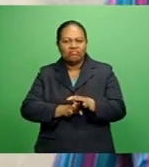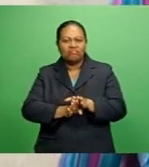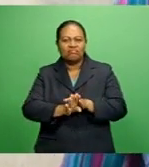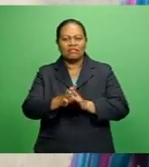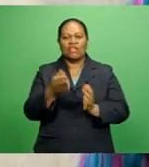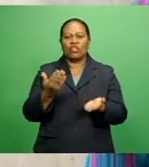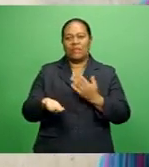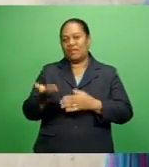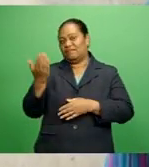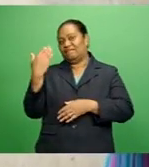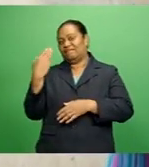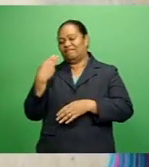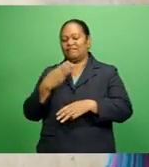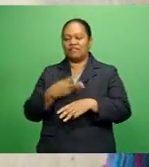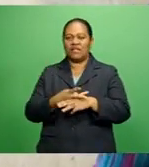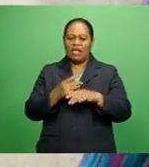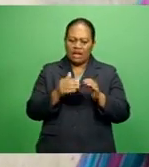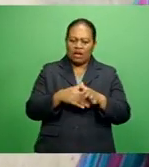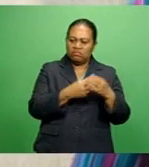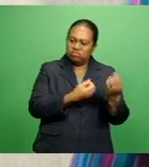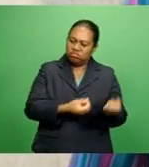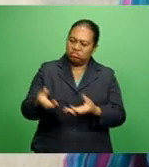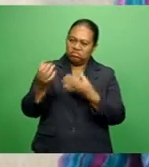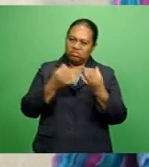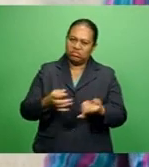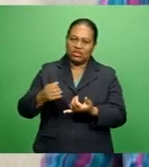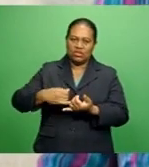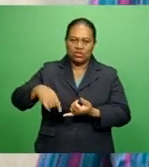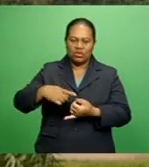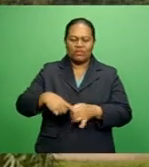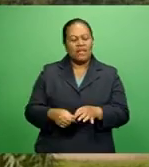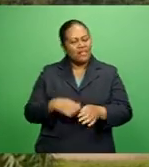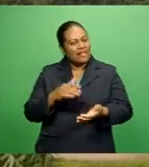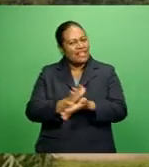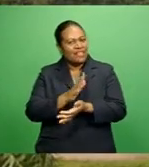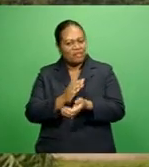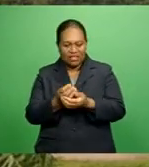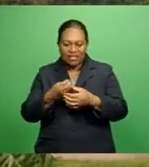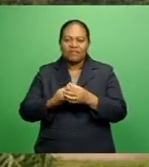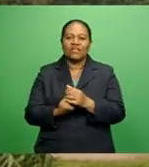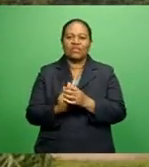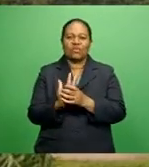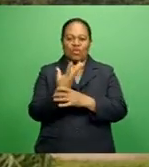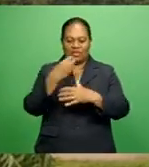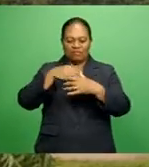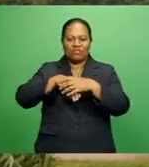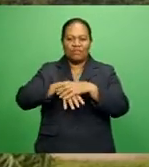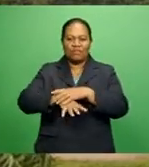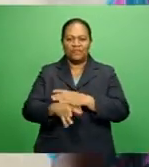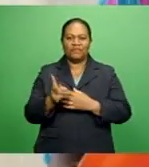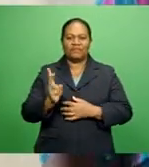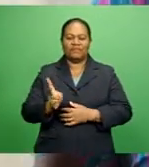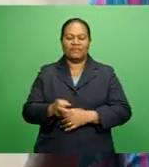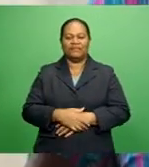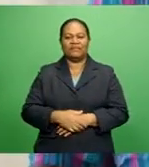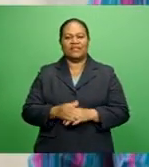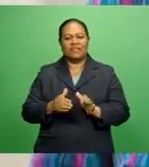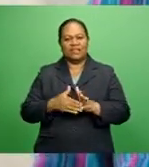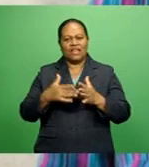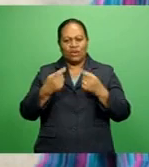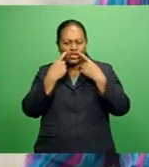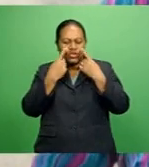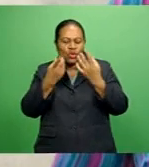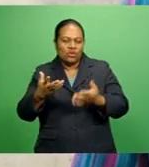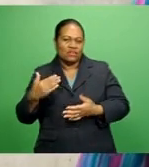month. We are supplying back to Suva and we are happy to be growing vegetables and root crops on the island again. It's a healthy sign that